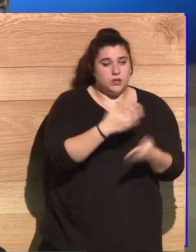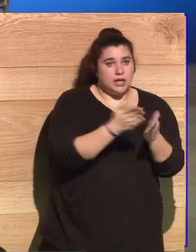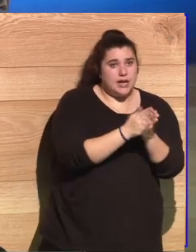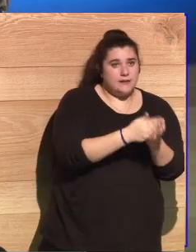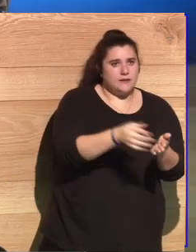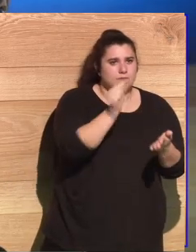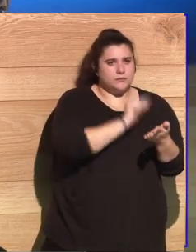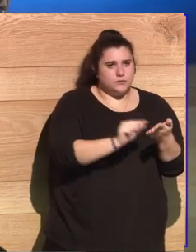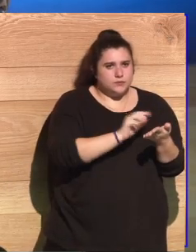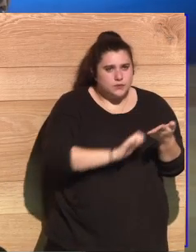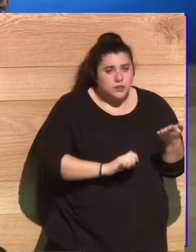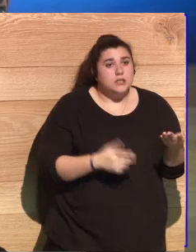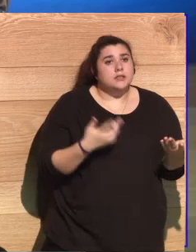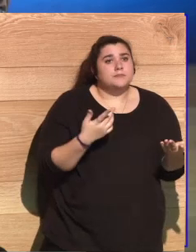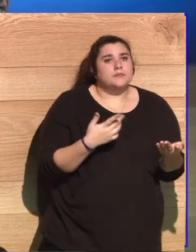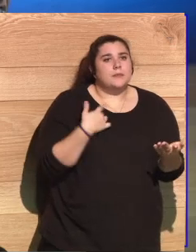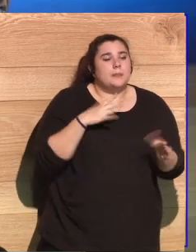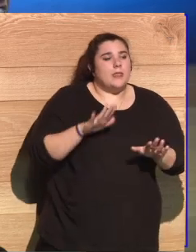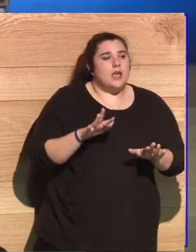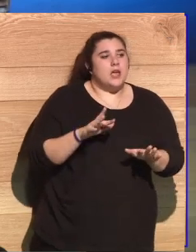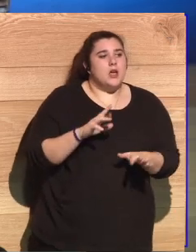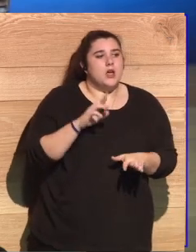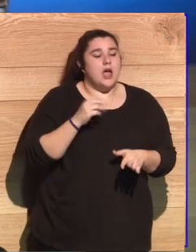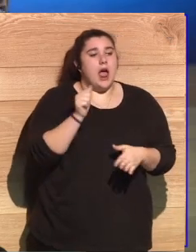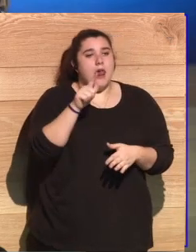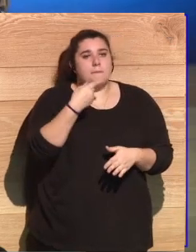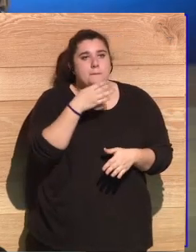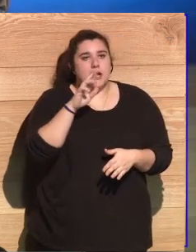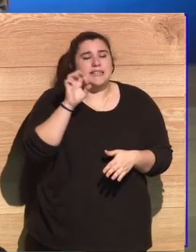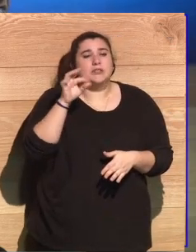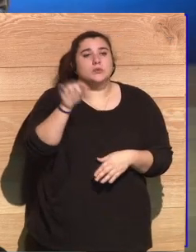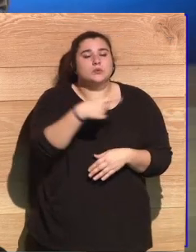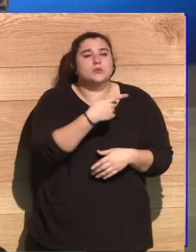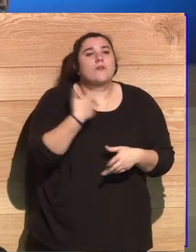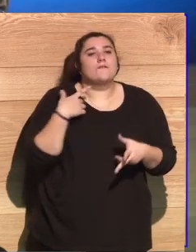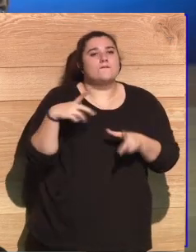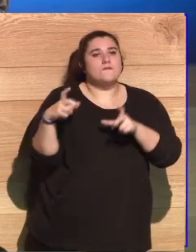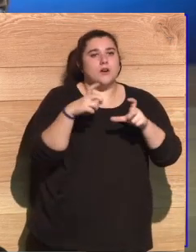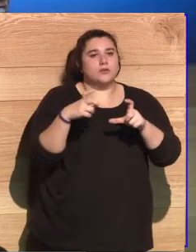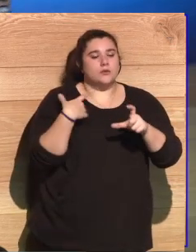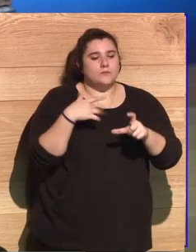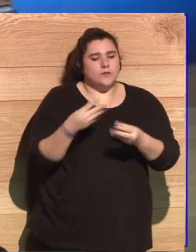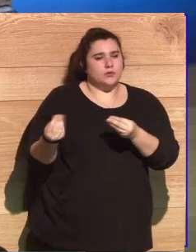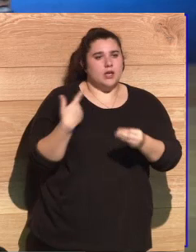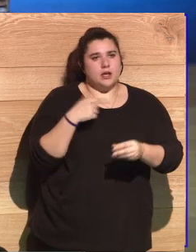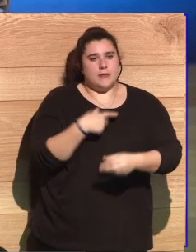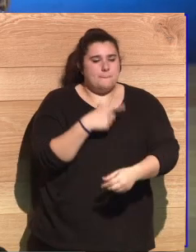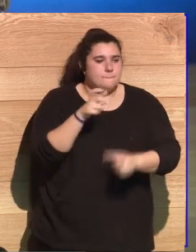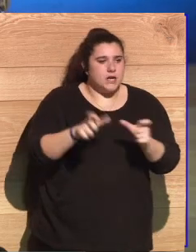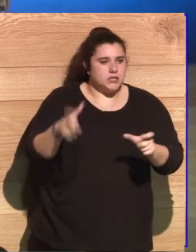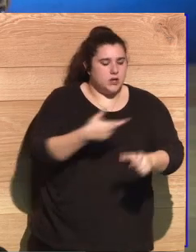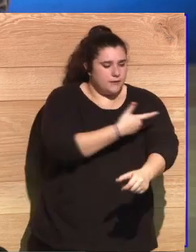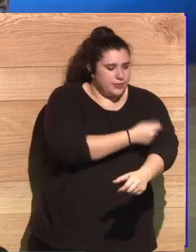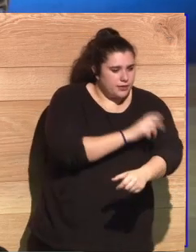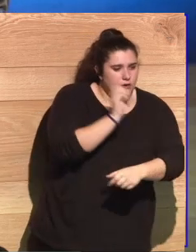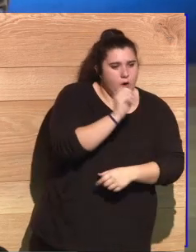for Peter to write this book, but Alberto, you take many pictures, or some pictures of people